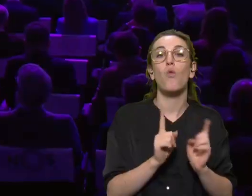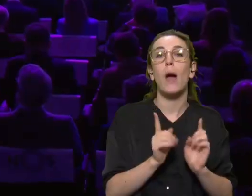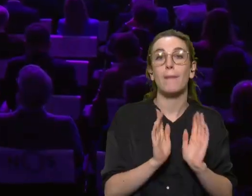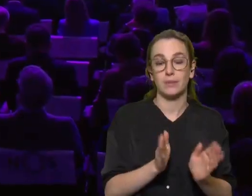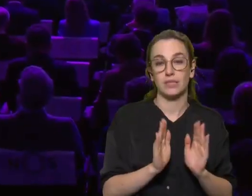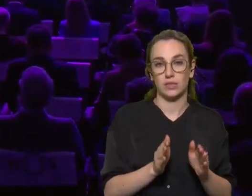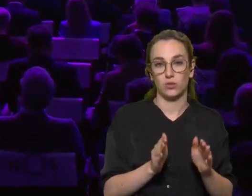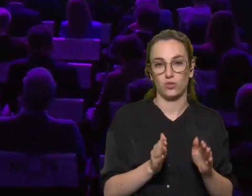So